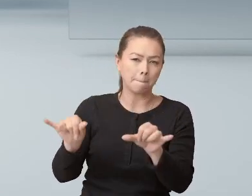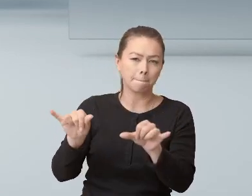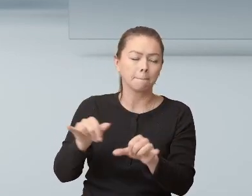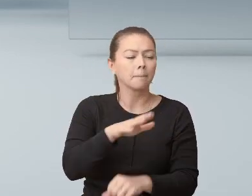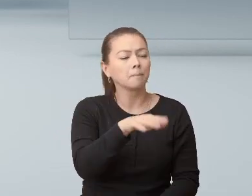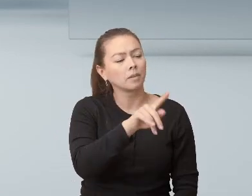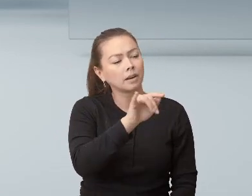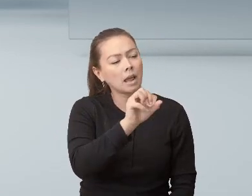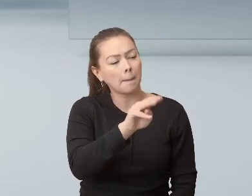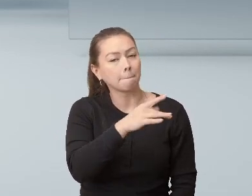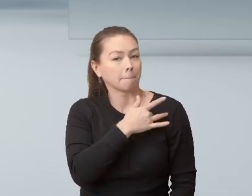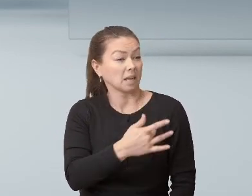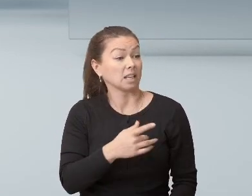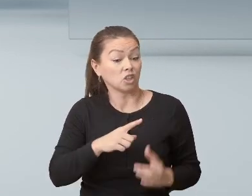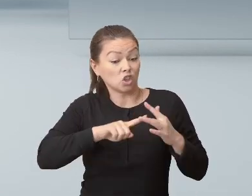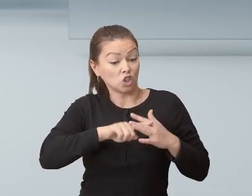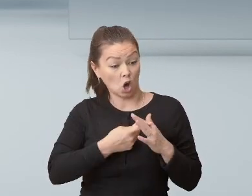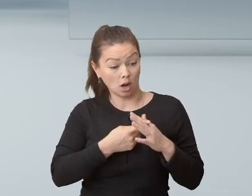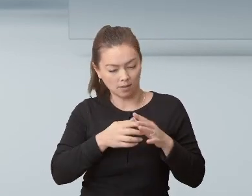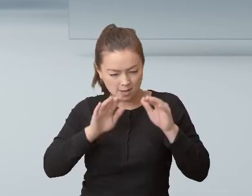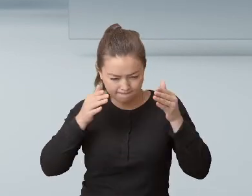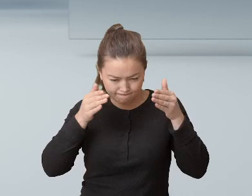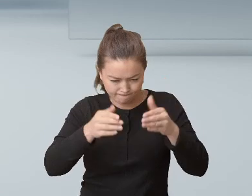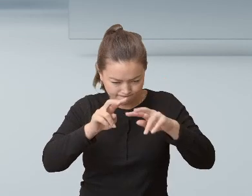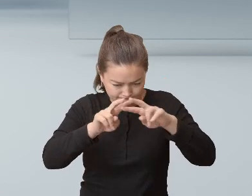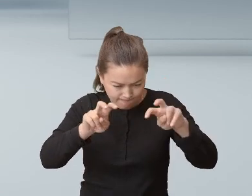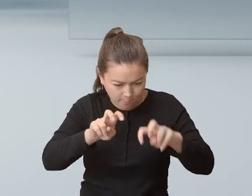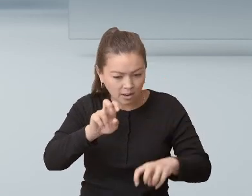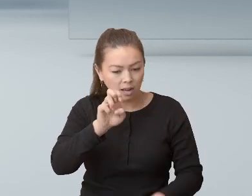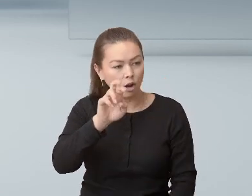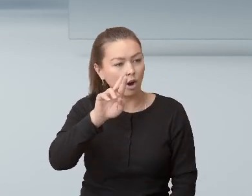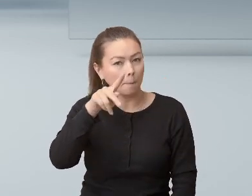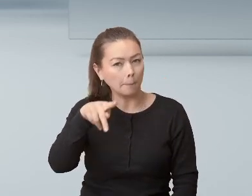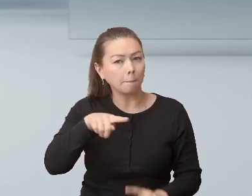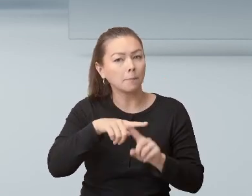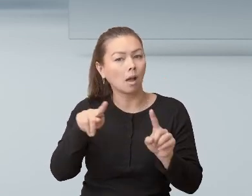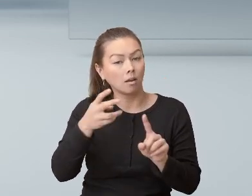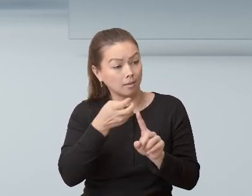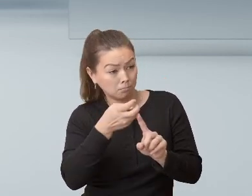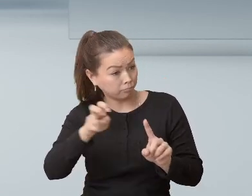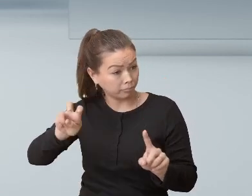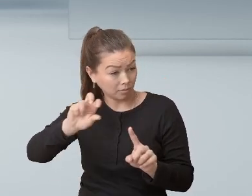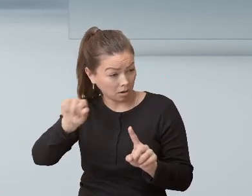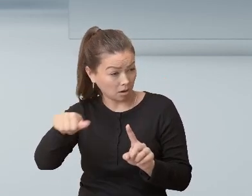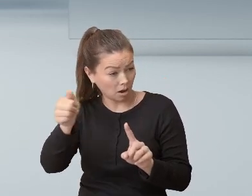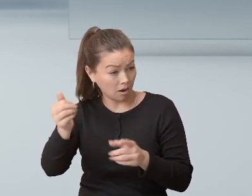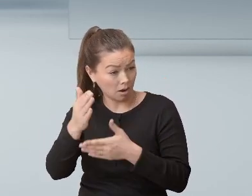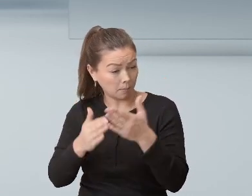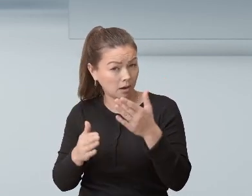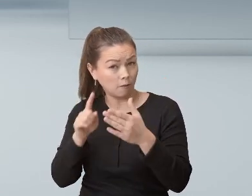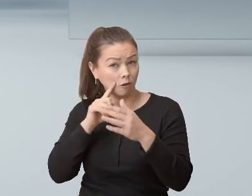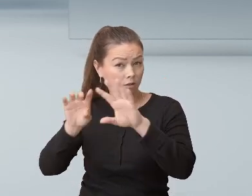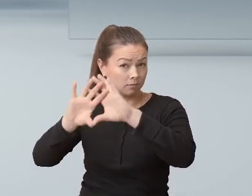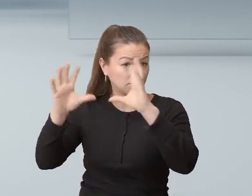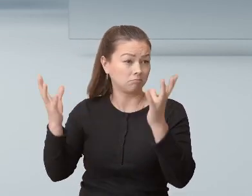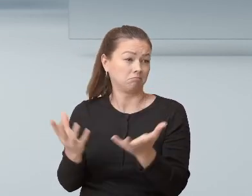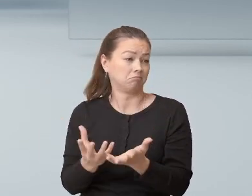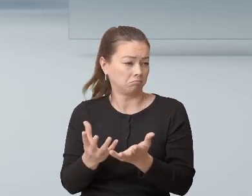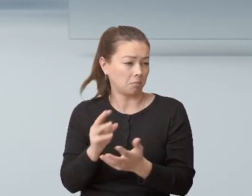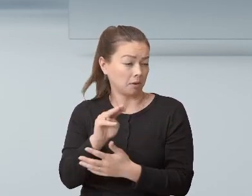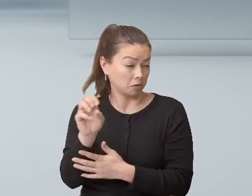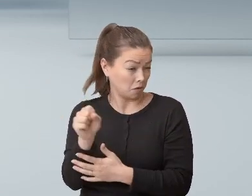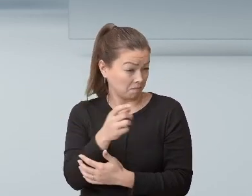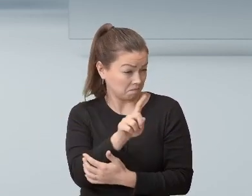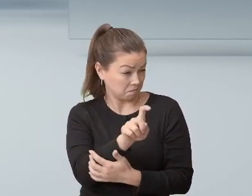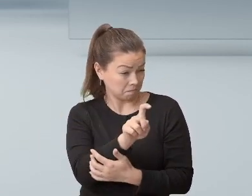we might start on the ERP, but have you seen it pivot to other parts of this suite, I guess, the whole stack?